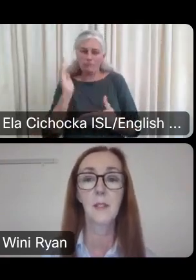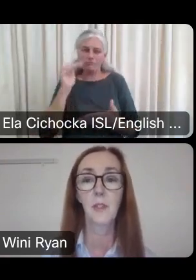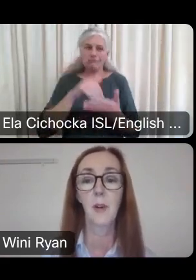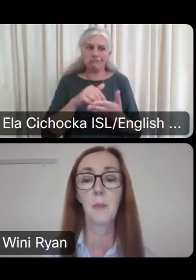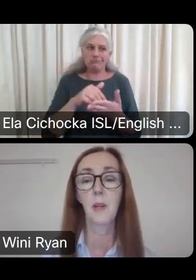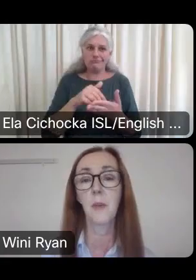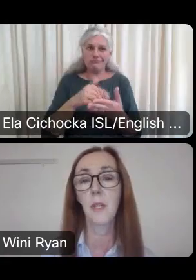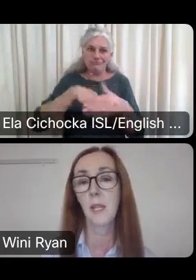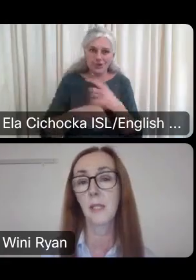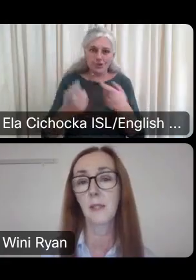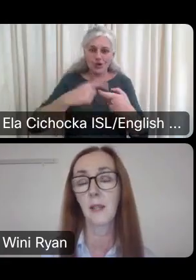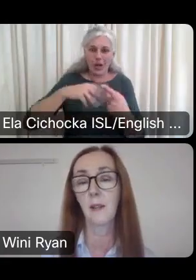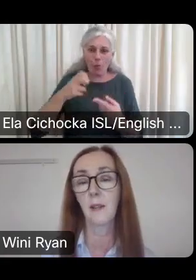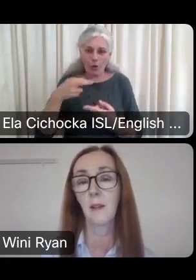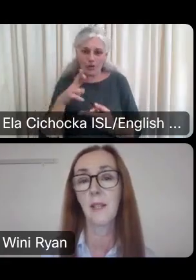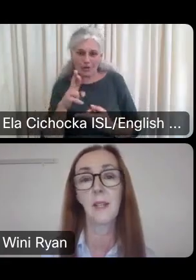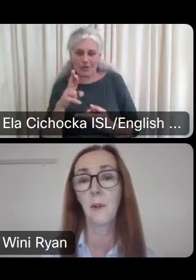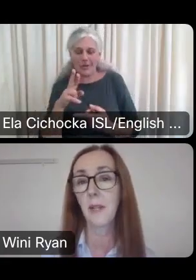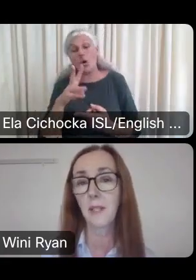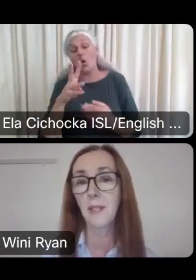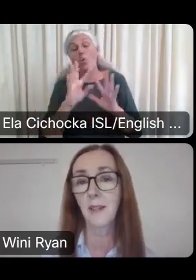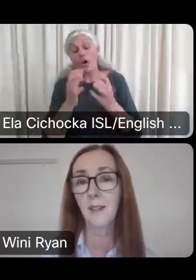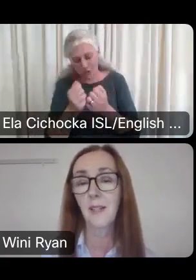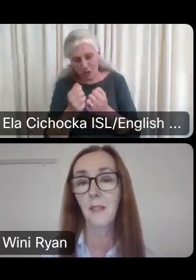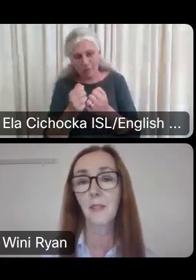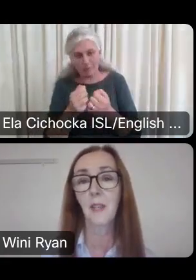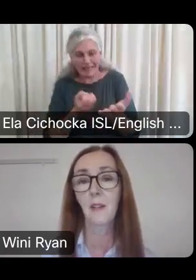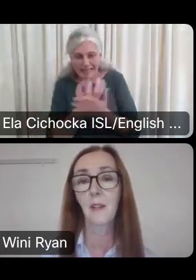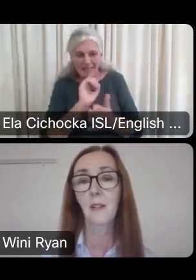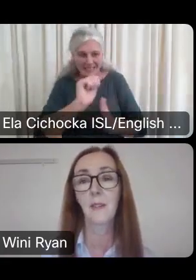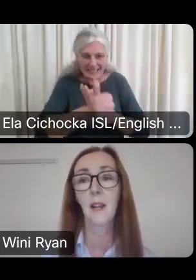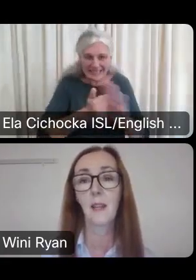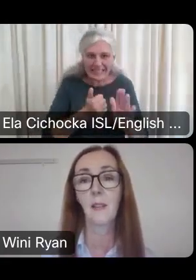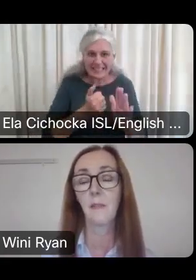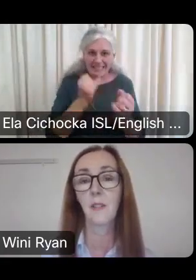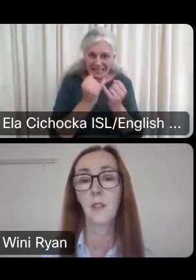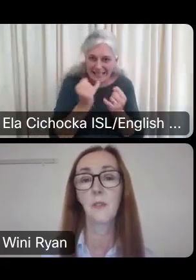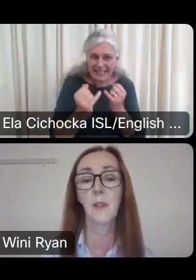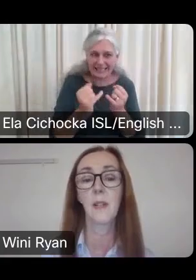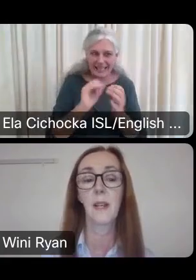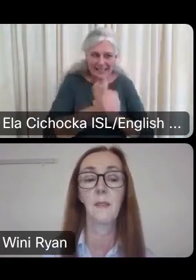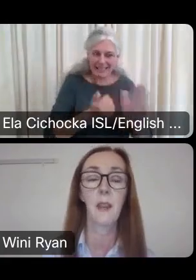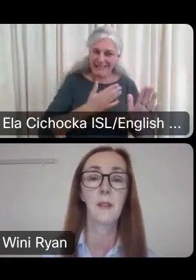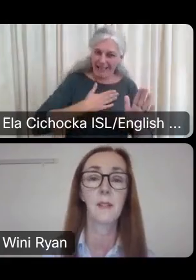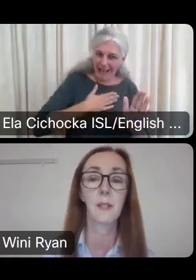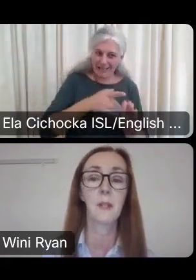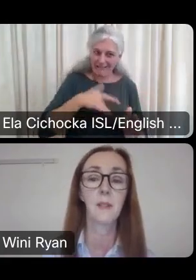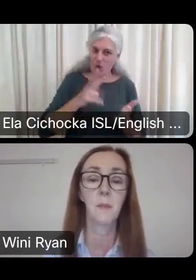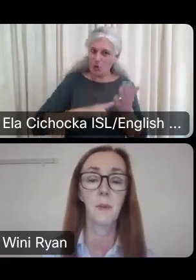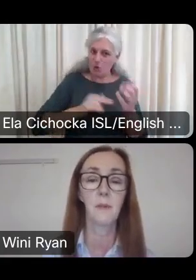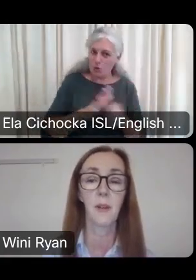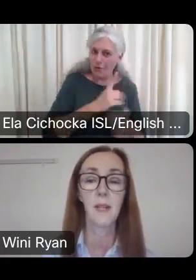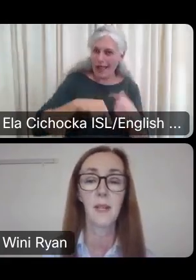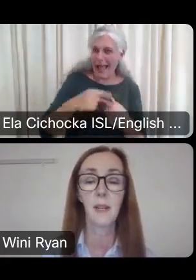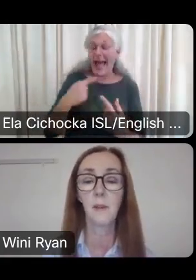they describe our communication skills in great detail, the skills that they like and they find useful, and the areas that we need to